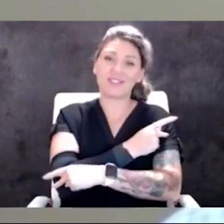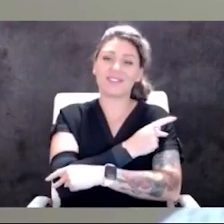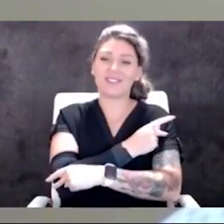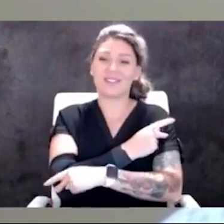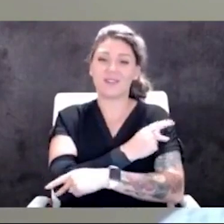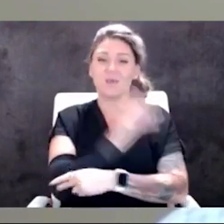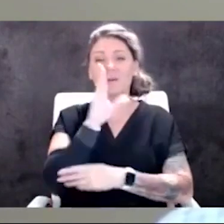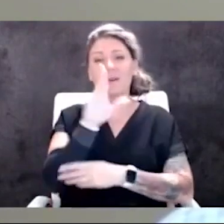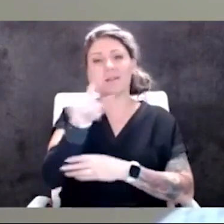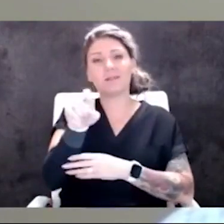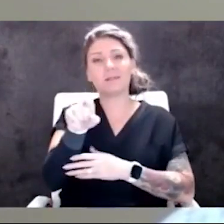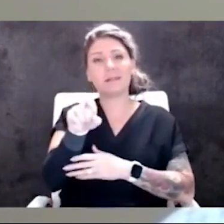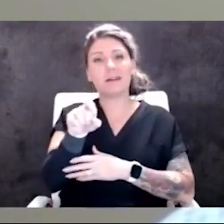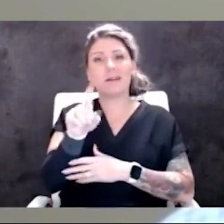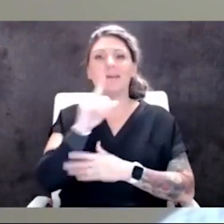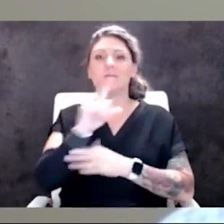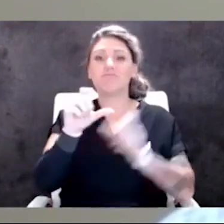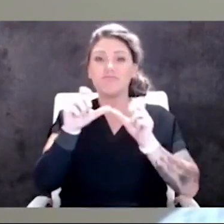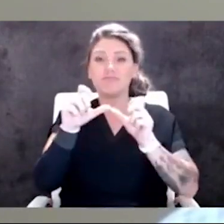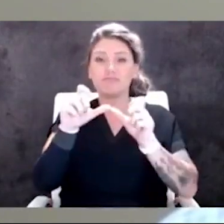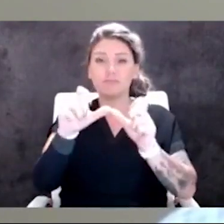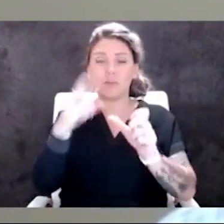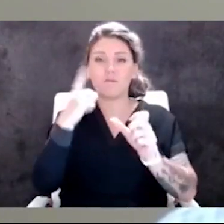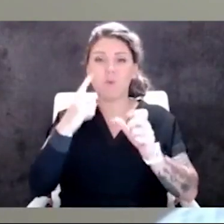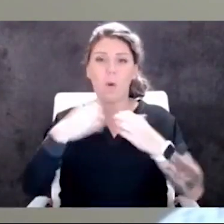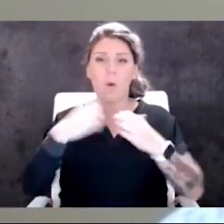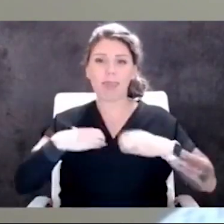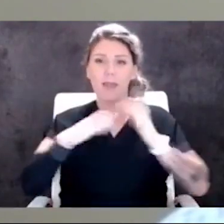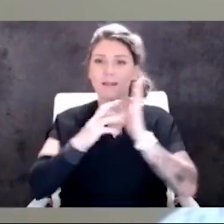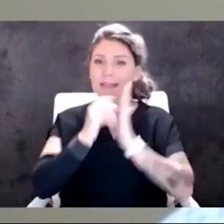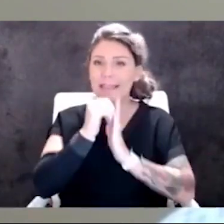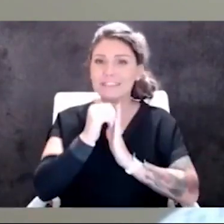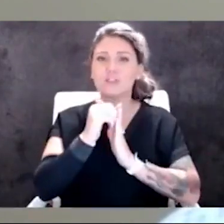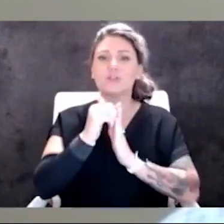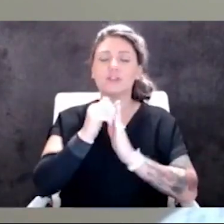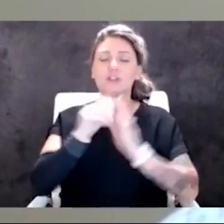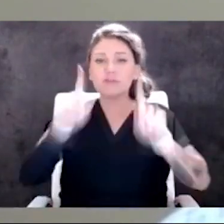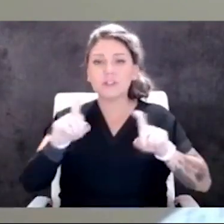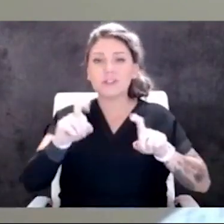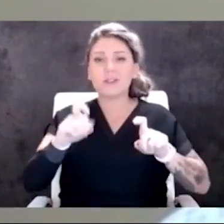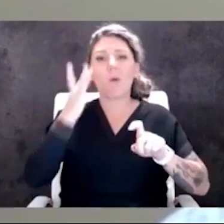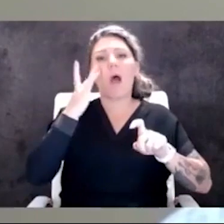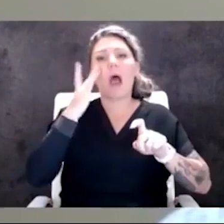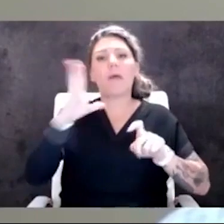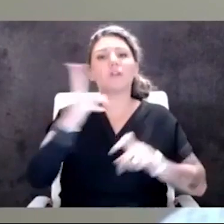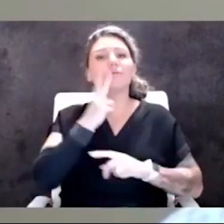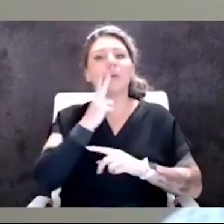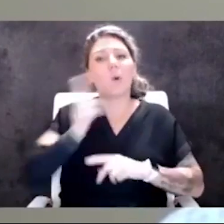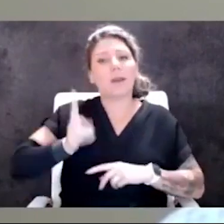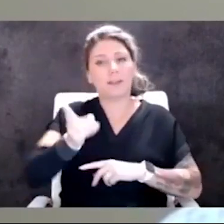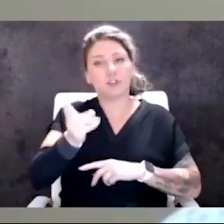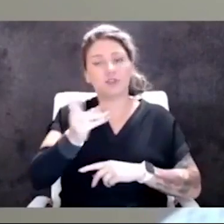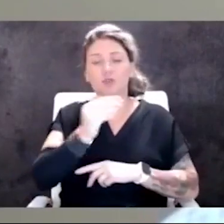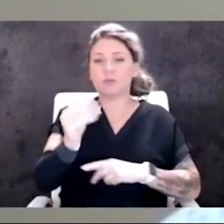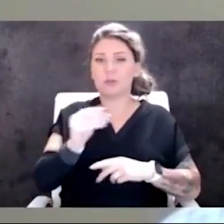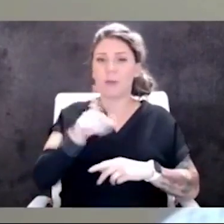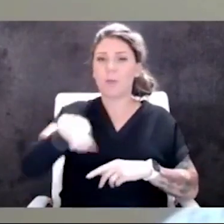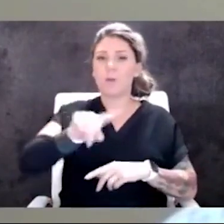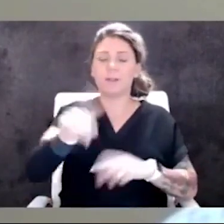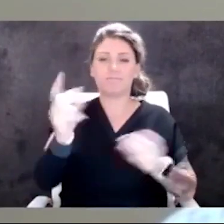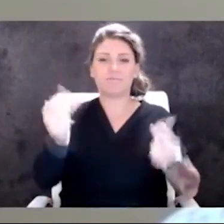need long-term surveillance for lung cancer screening because of their smoking history. And so those are just some of the immediate benefits that I've